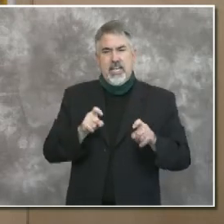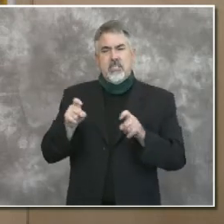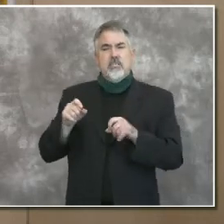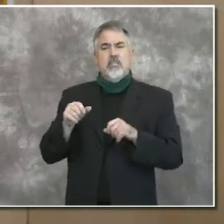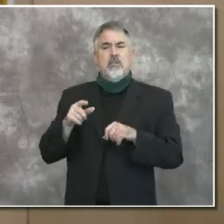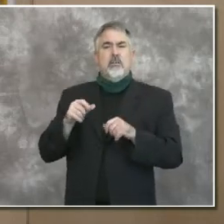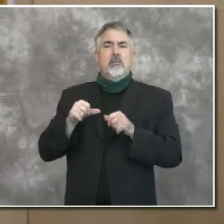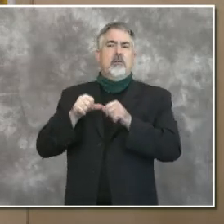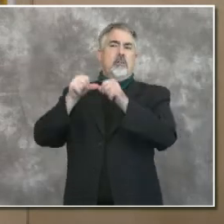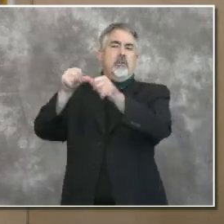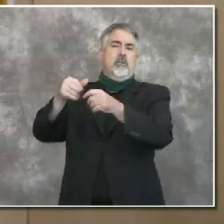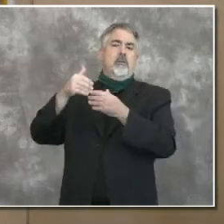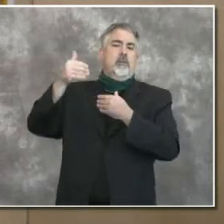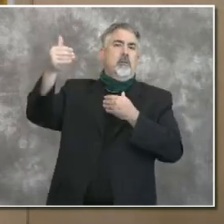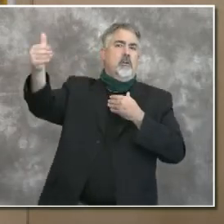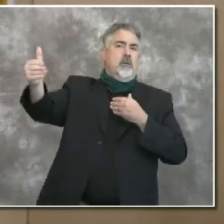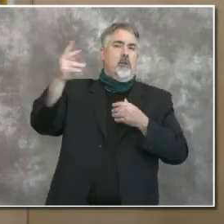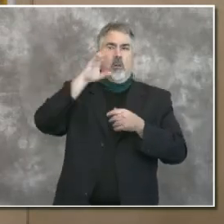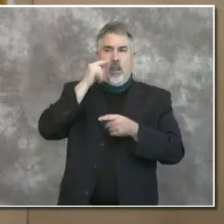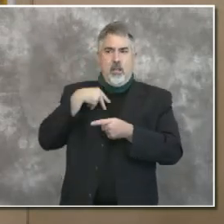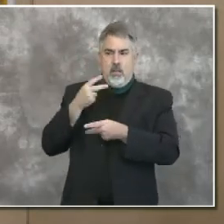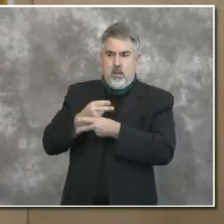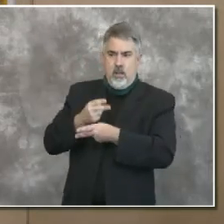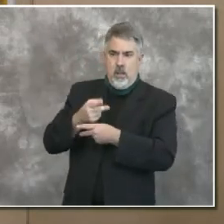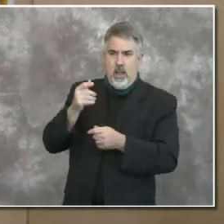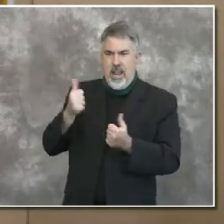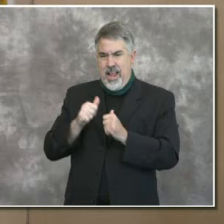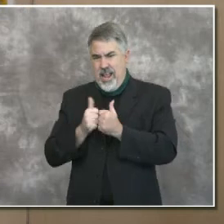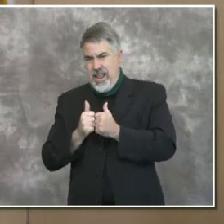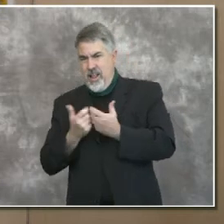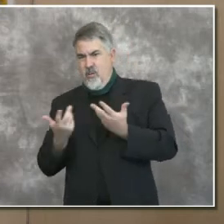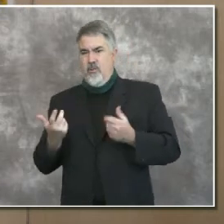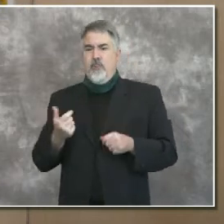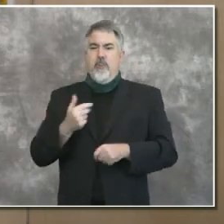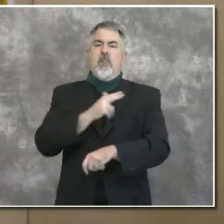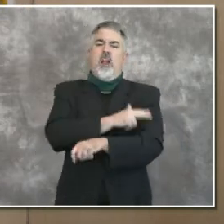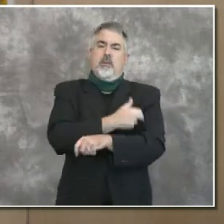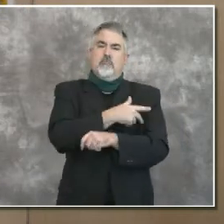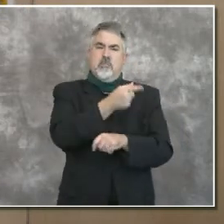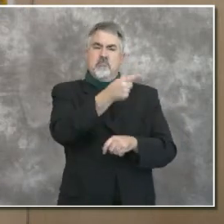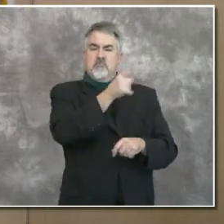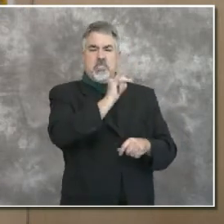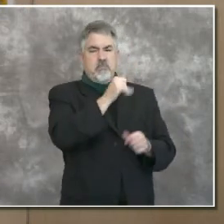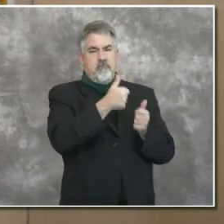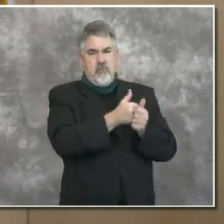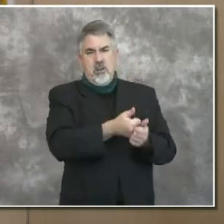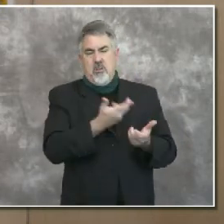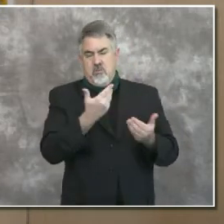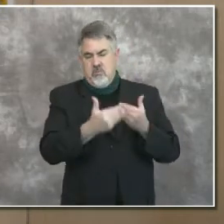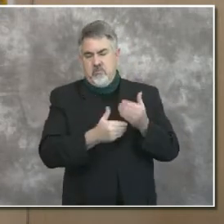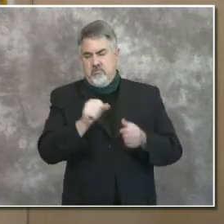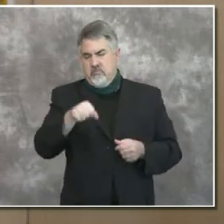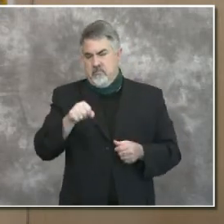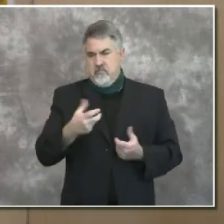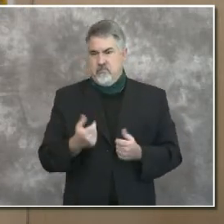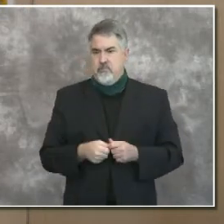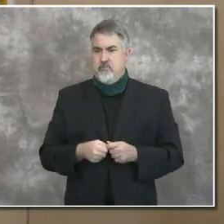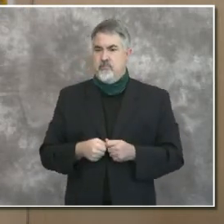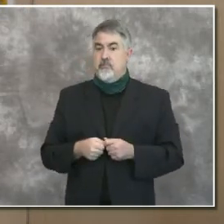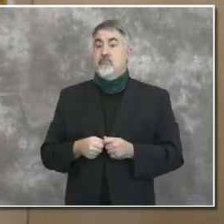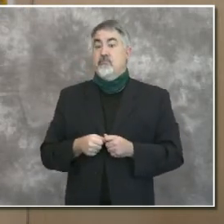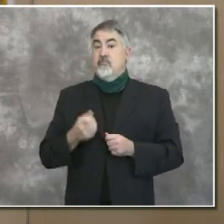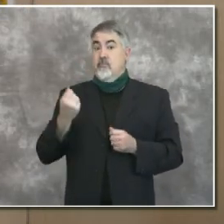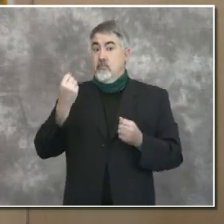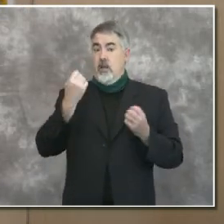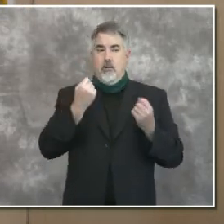facilities. And we are also working with hospitals to start doing that as well. So there's a lot of opportunity, and we